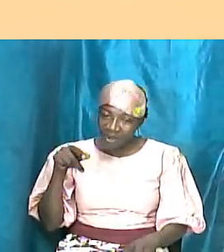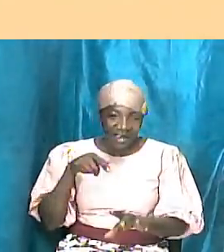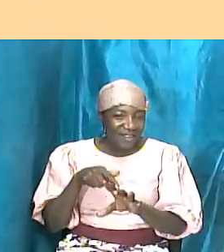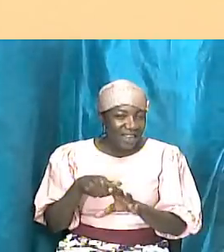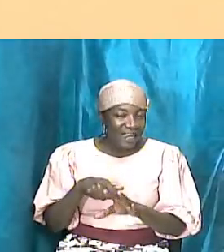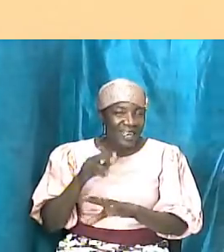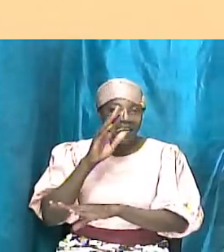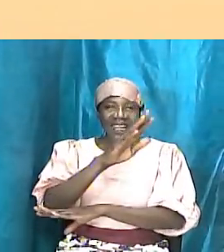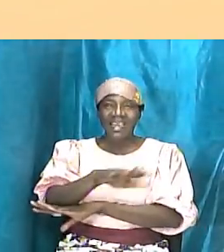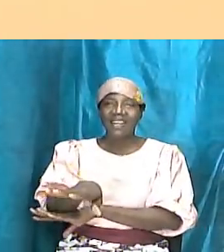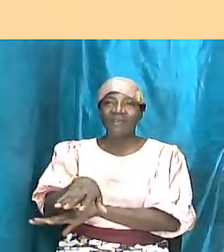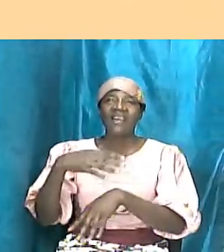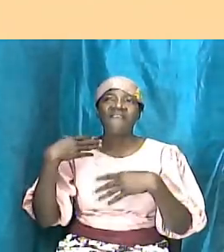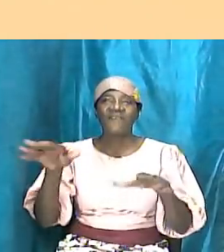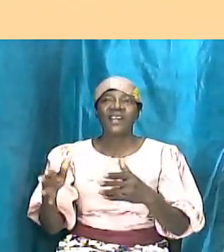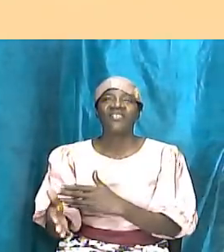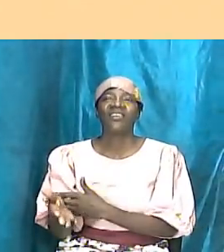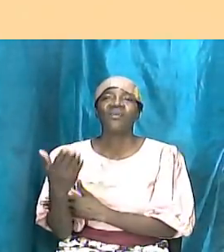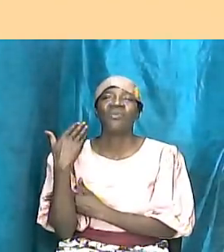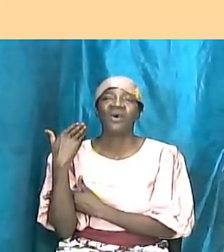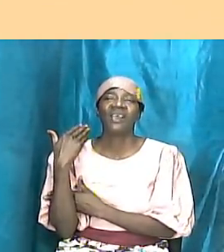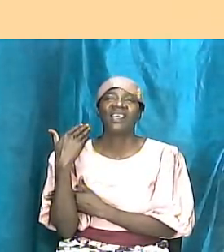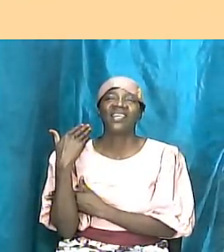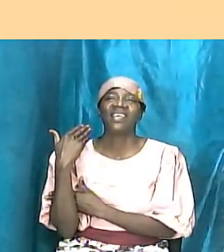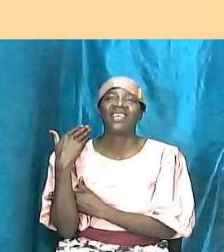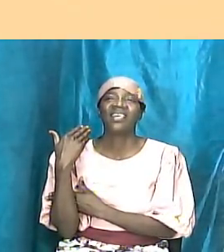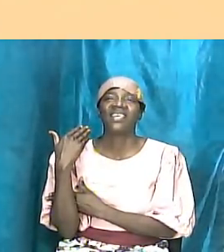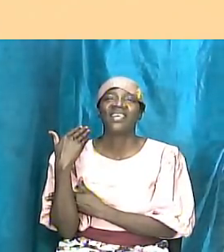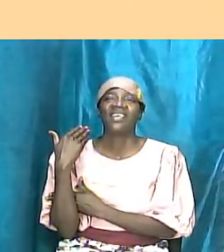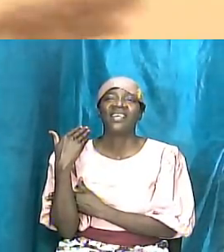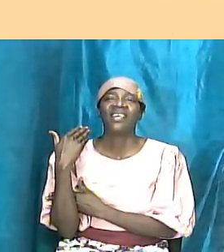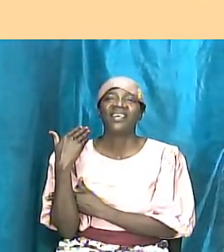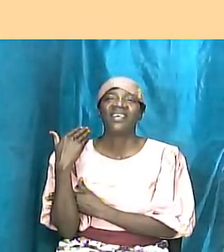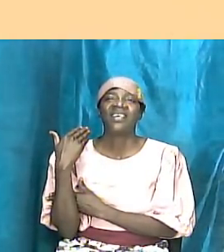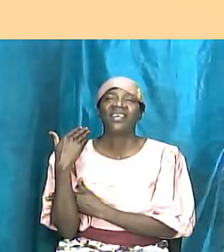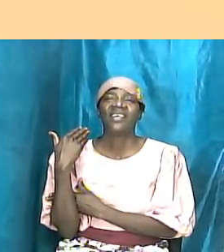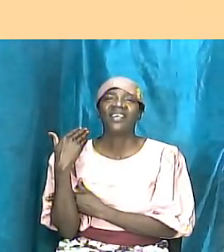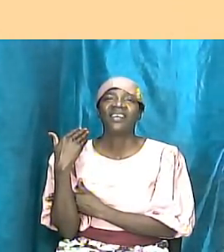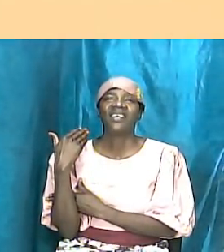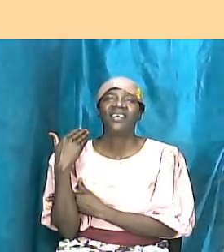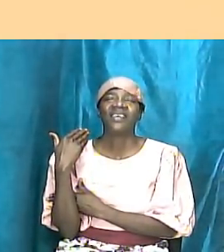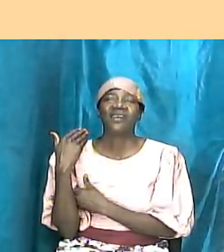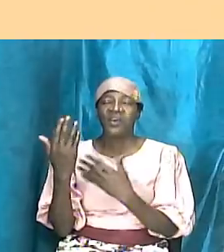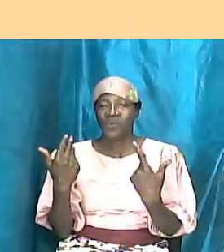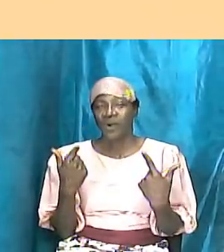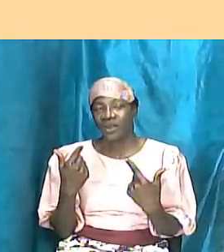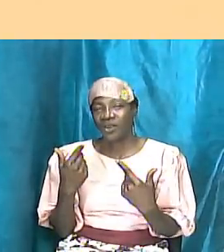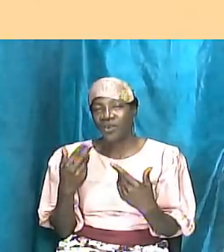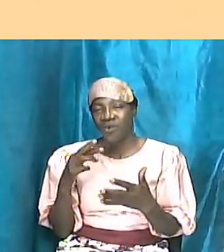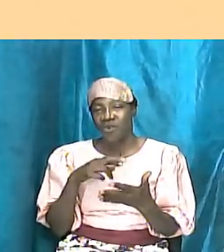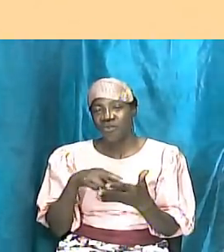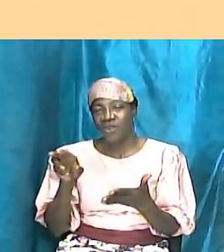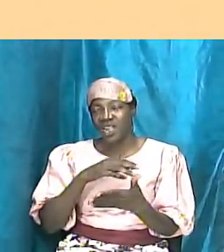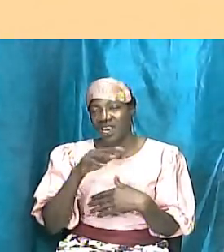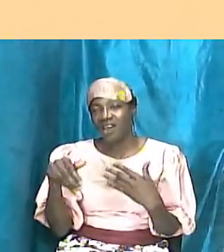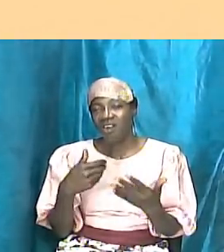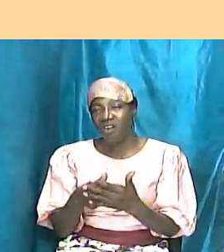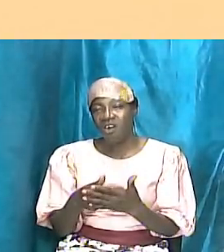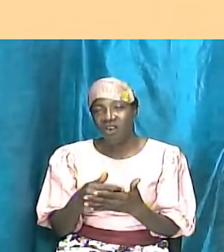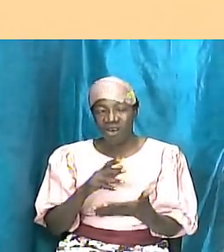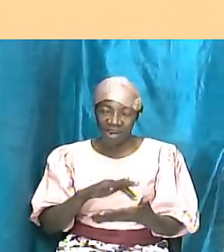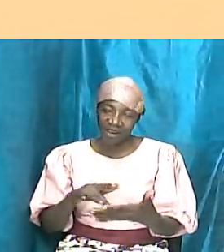evening, it finished in the morning. I really allowed us to read the entire scriptures, because reading it by itself, you